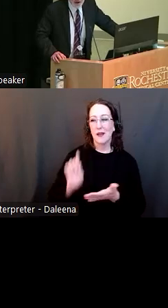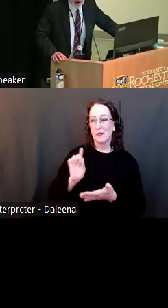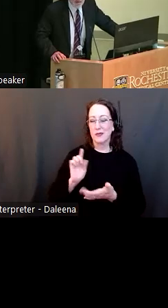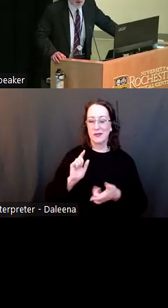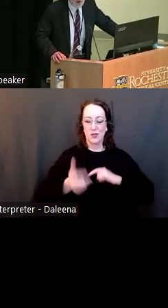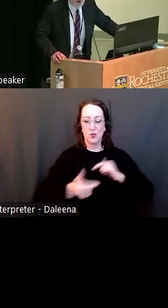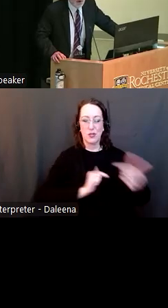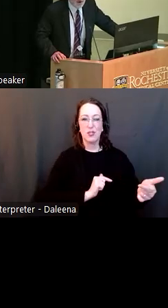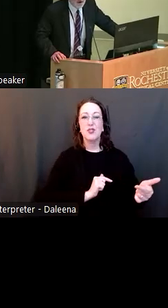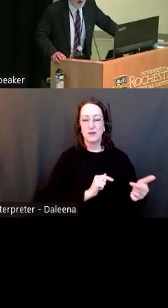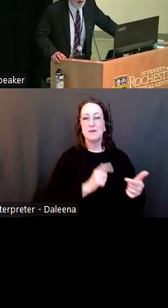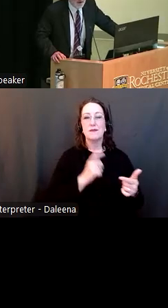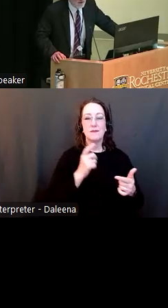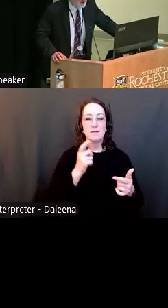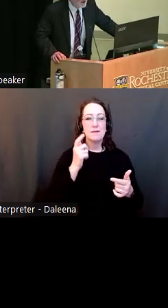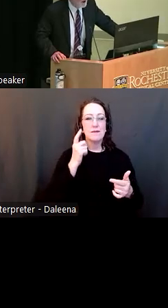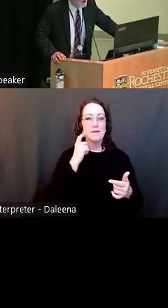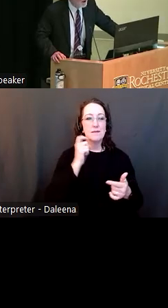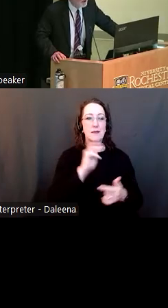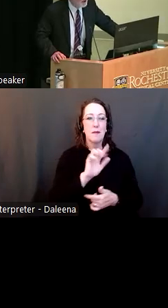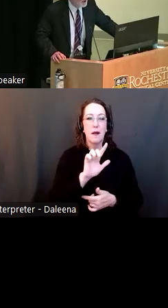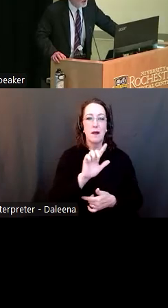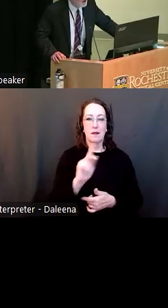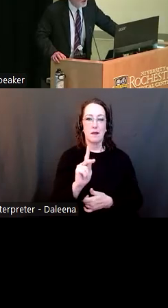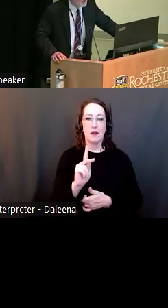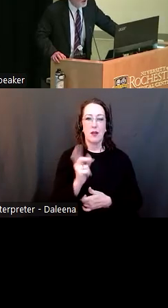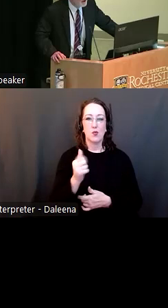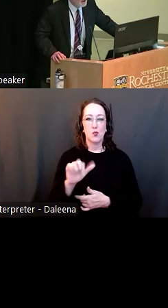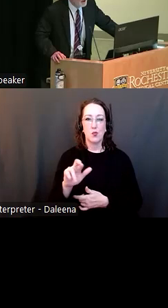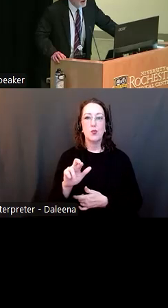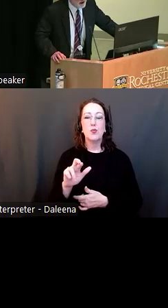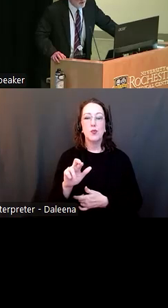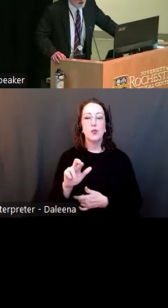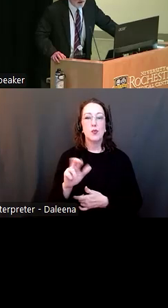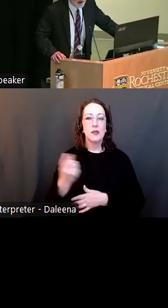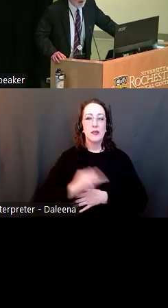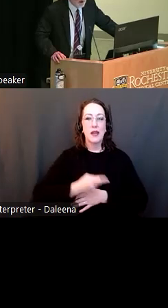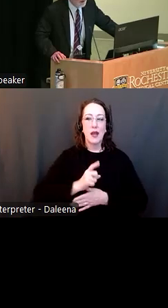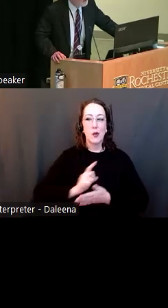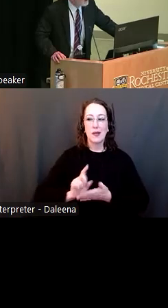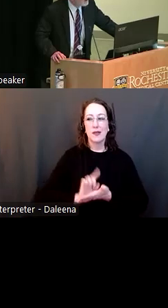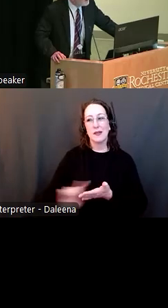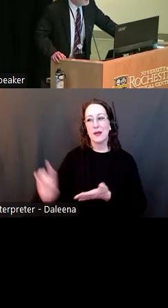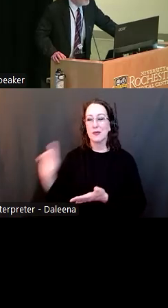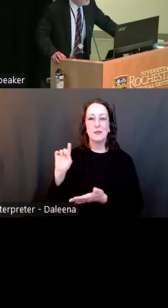switched due to the MLK Junior Day and week last